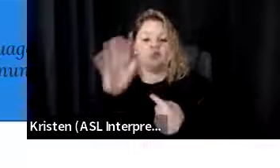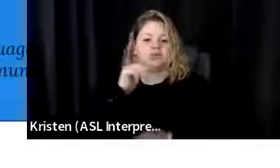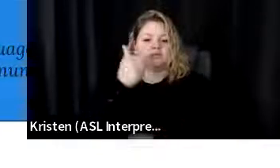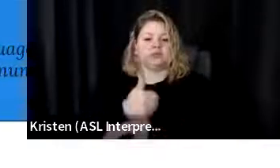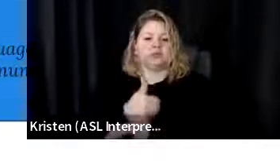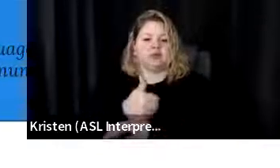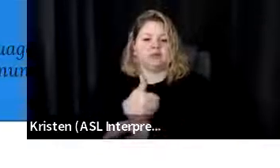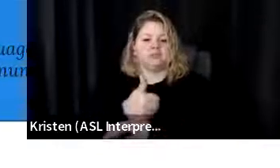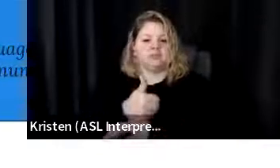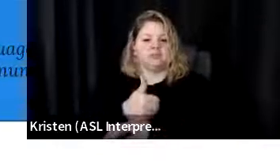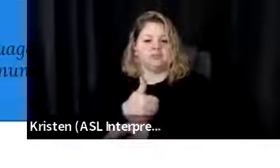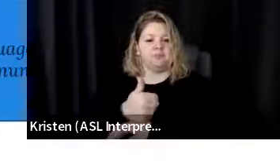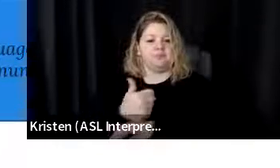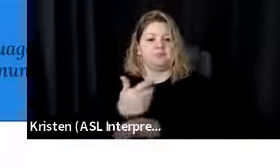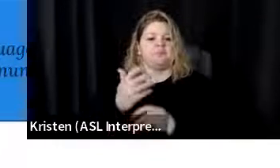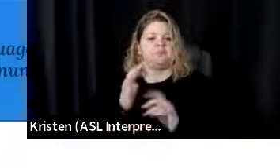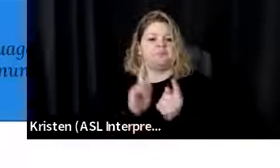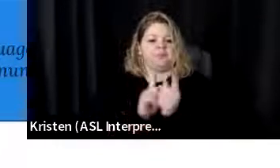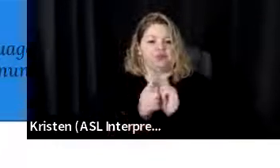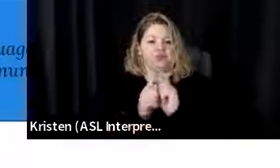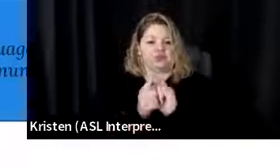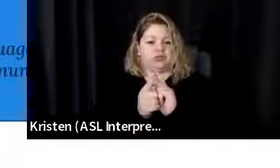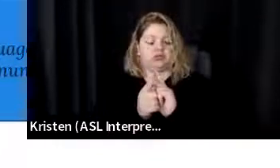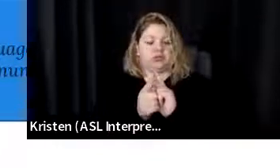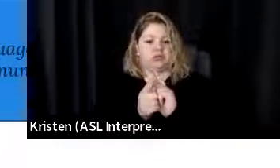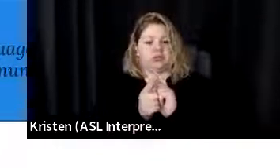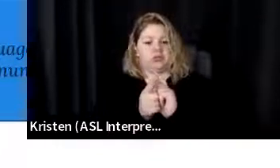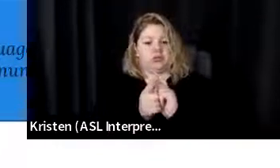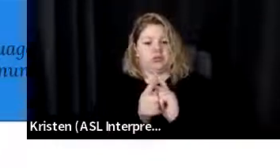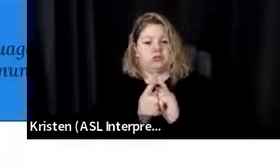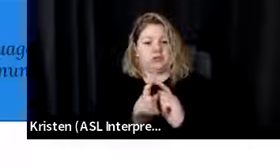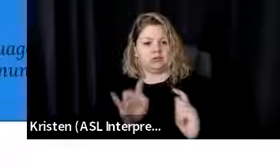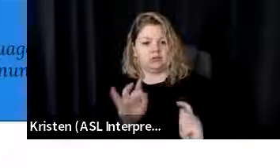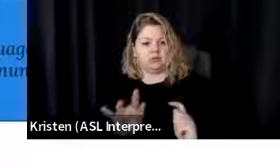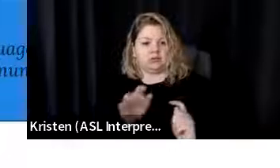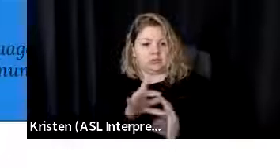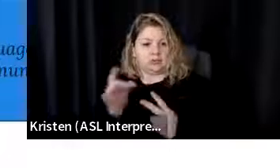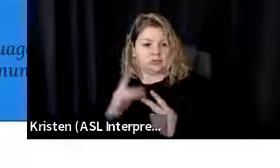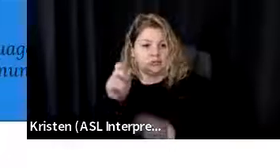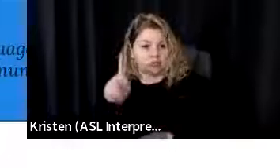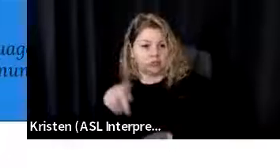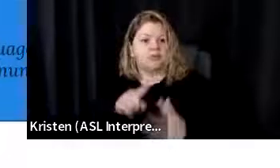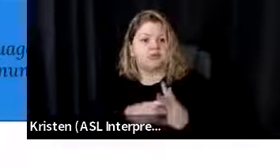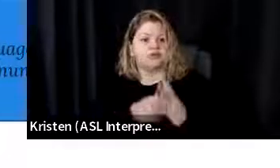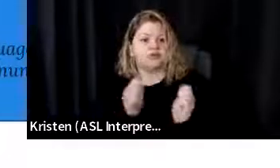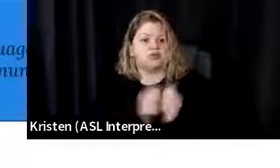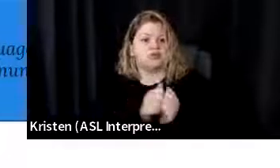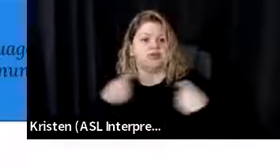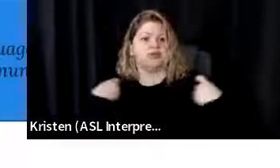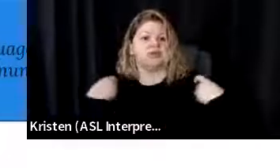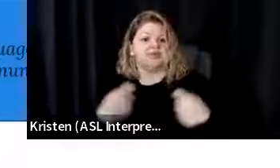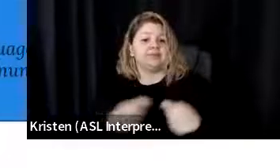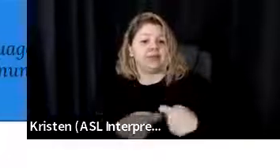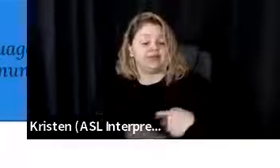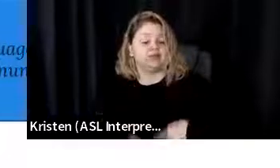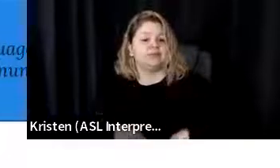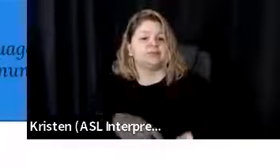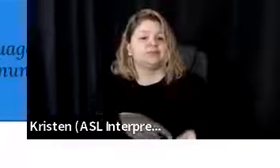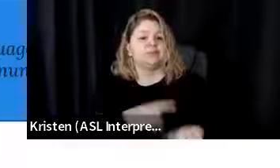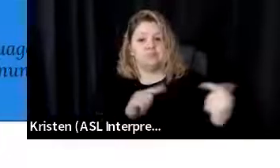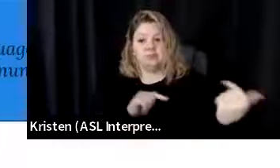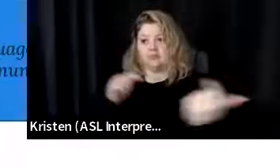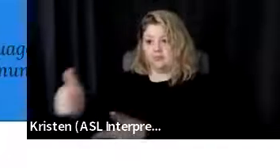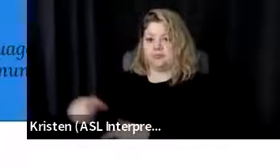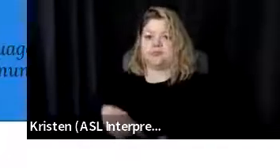Can we please start with the Spanish interpretation team? Good morning, everyone. My name is Erika Perez, and my